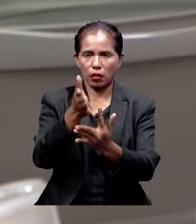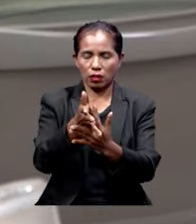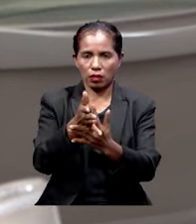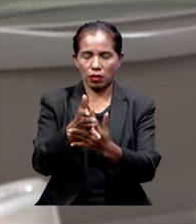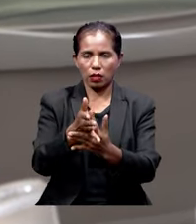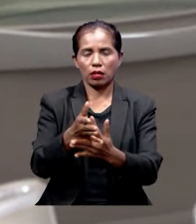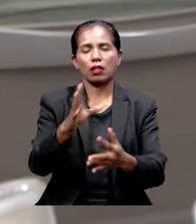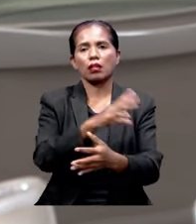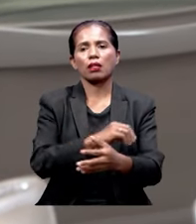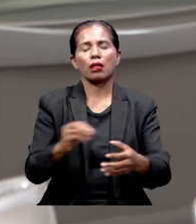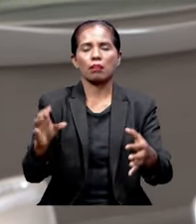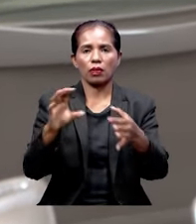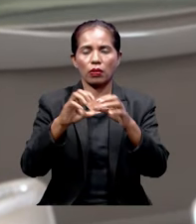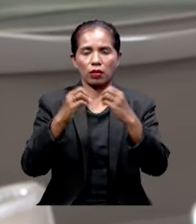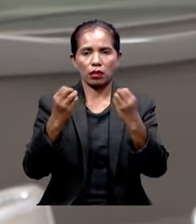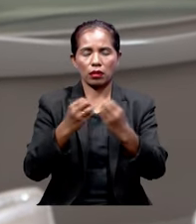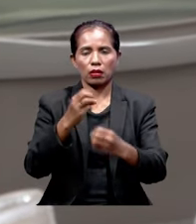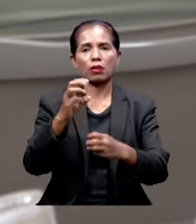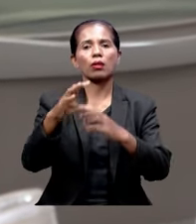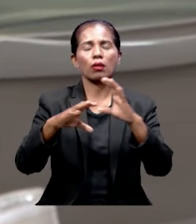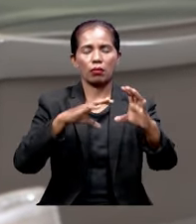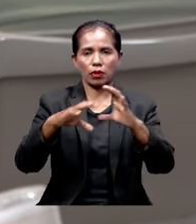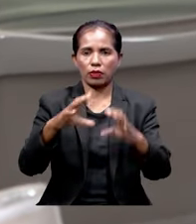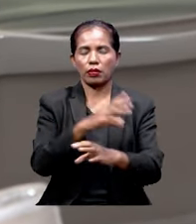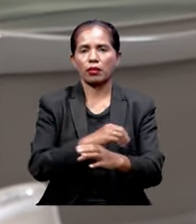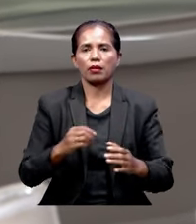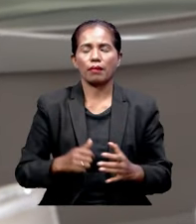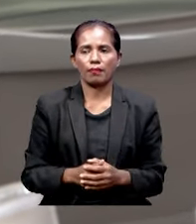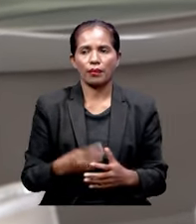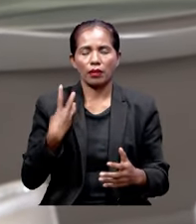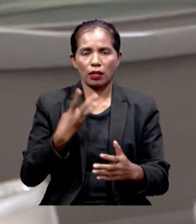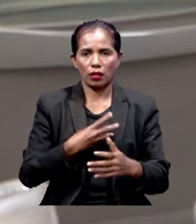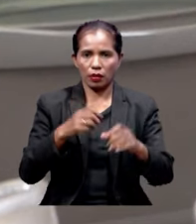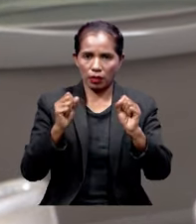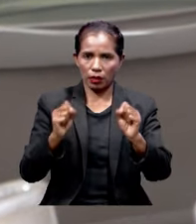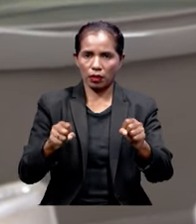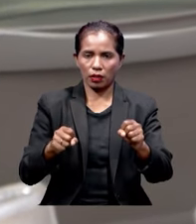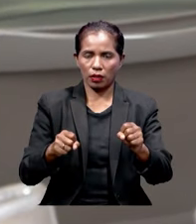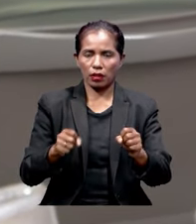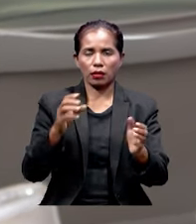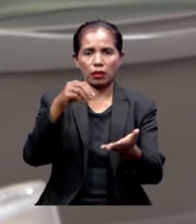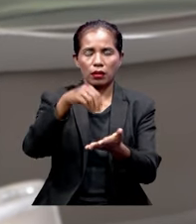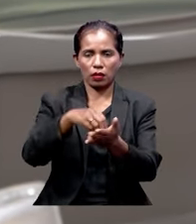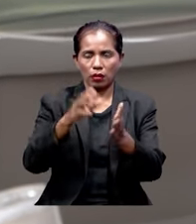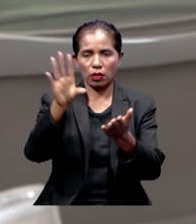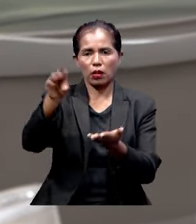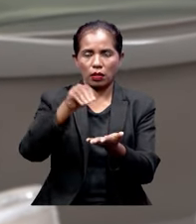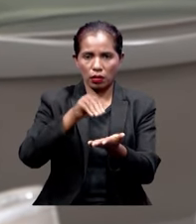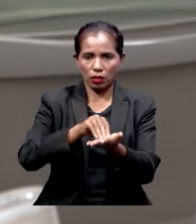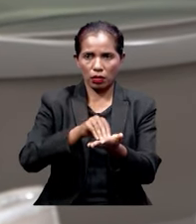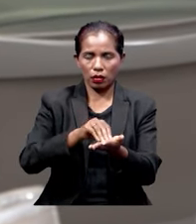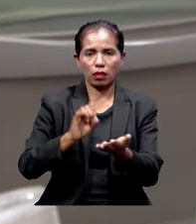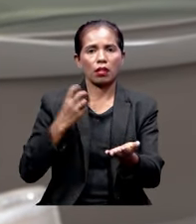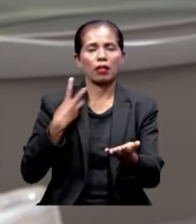WTO. I'm confident that the working party will be in position to adopt our